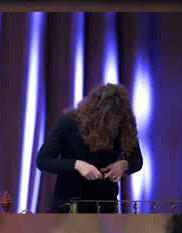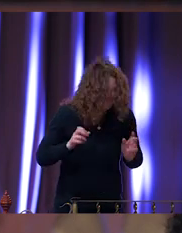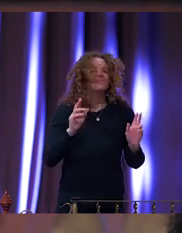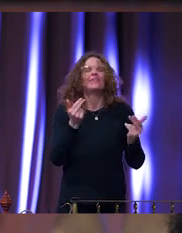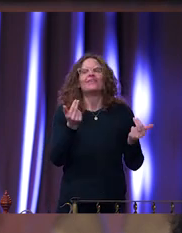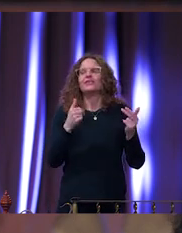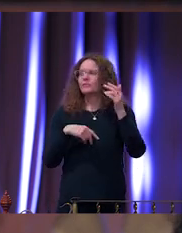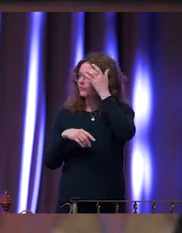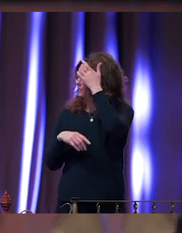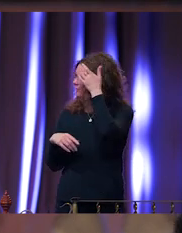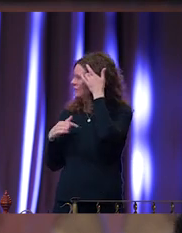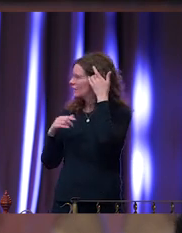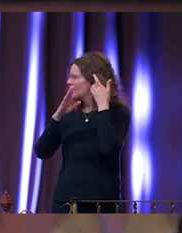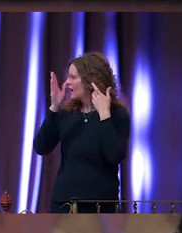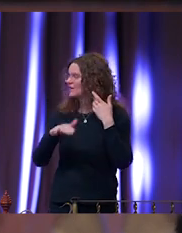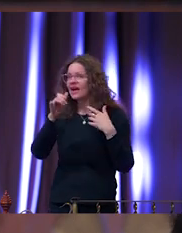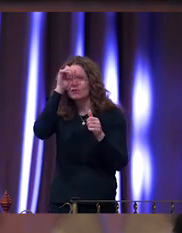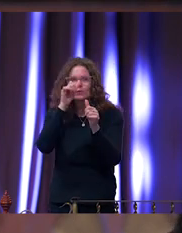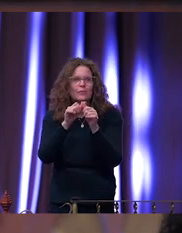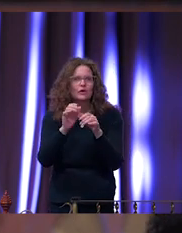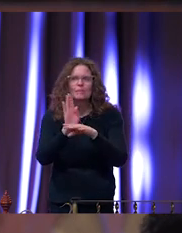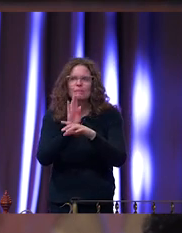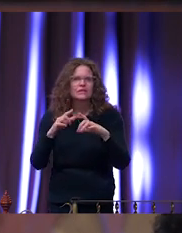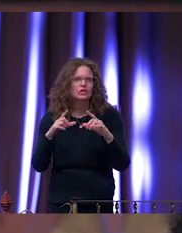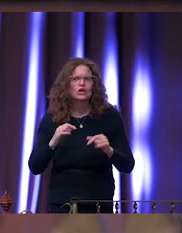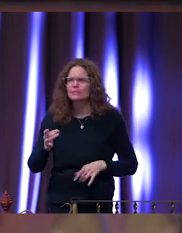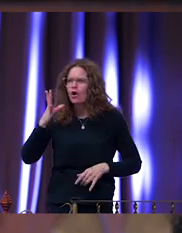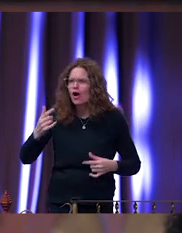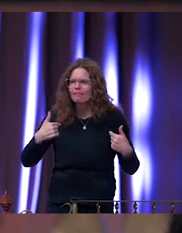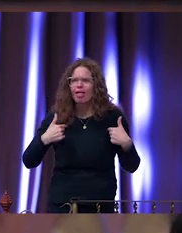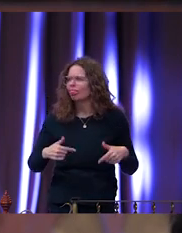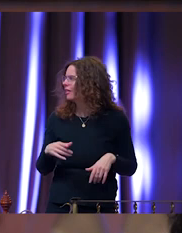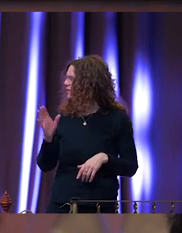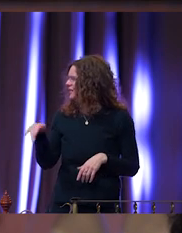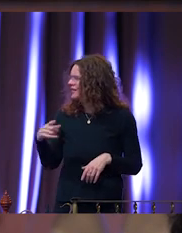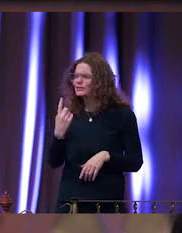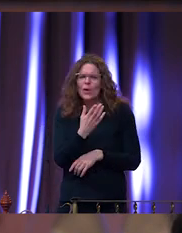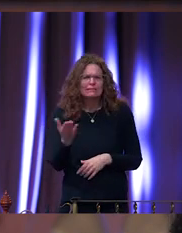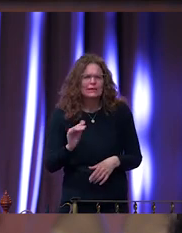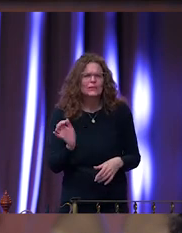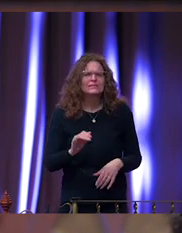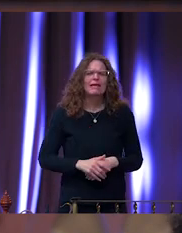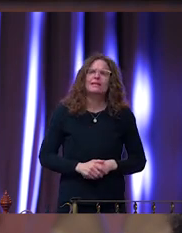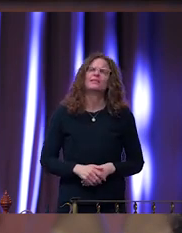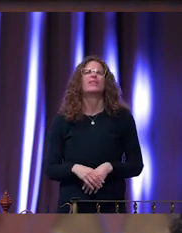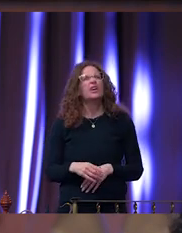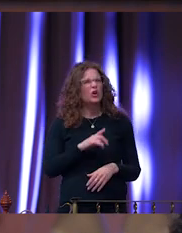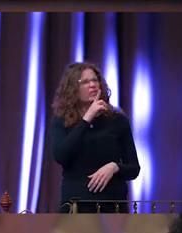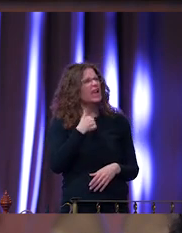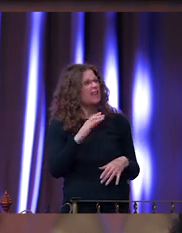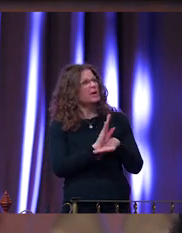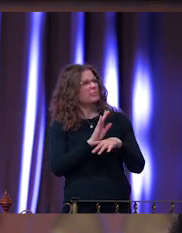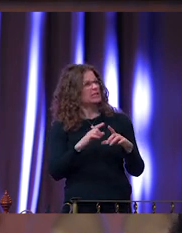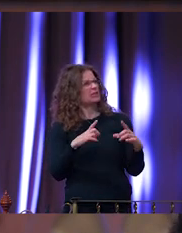What? I never remember business cards. I'm the worst at it. Sorry to interrupt you. Yeah, no, it's just one of those things. It's like, I'm like, really? I have a business card?